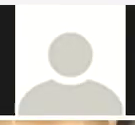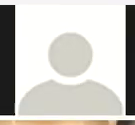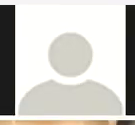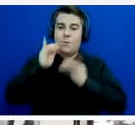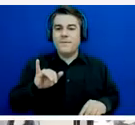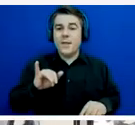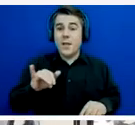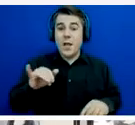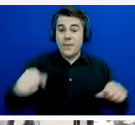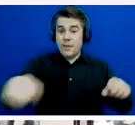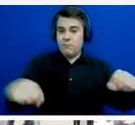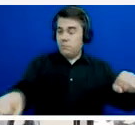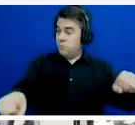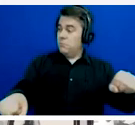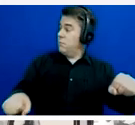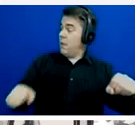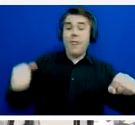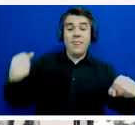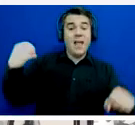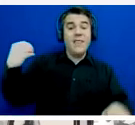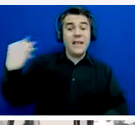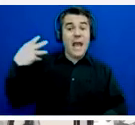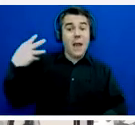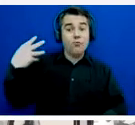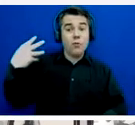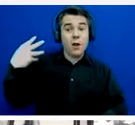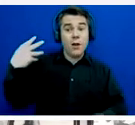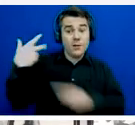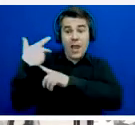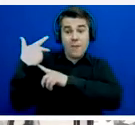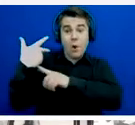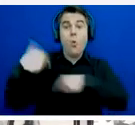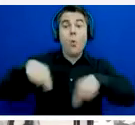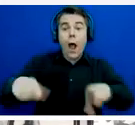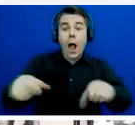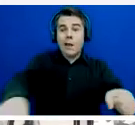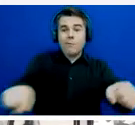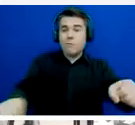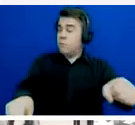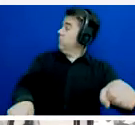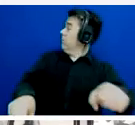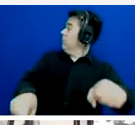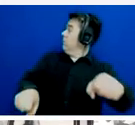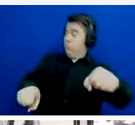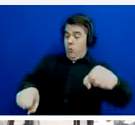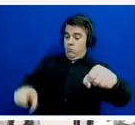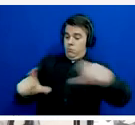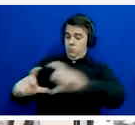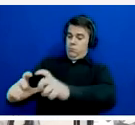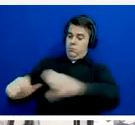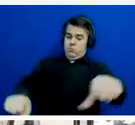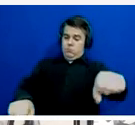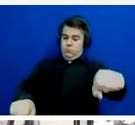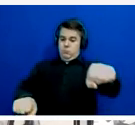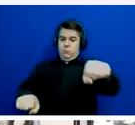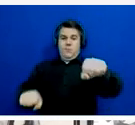backup camera, but it only turns on when I'm backing up, when the stick is in reverse. And so I can't